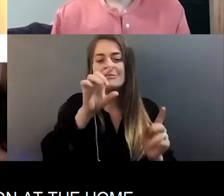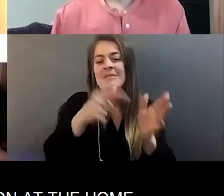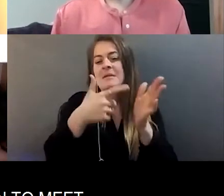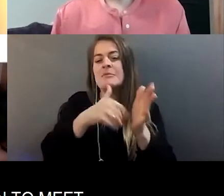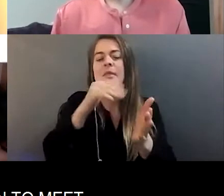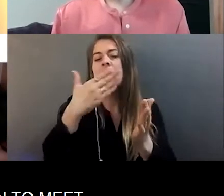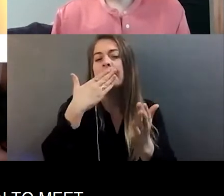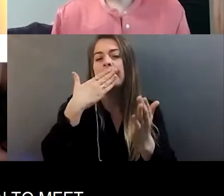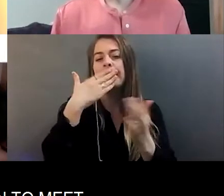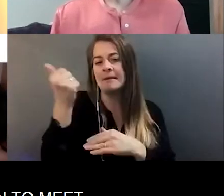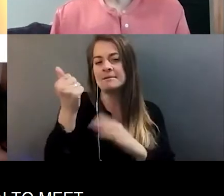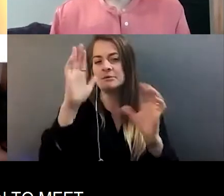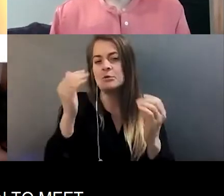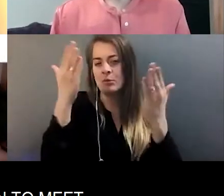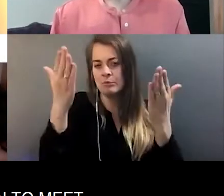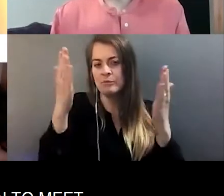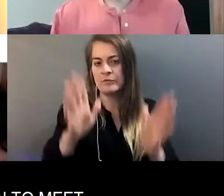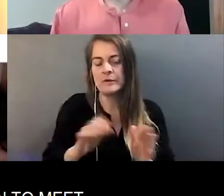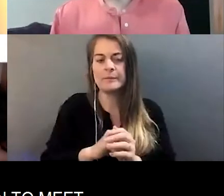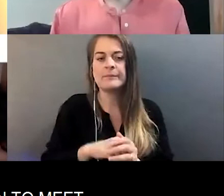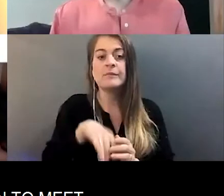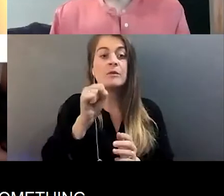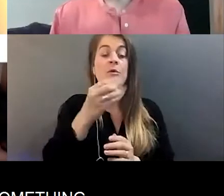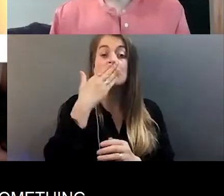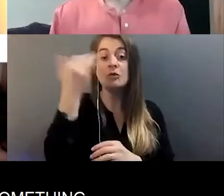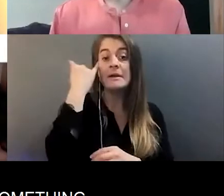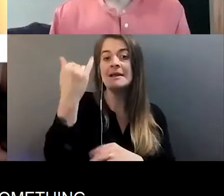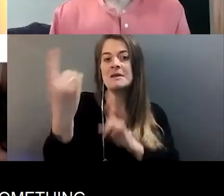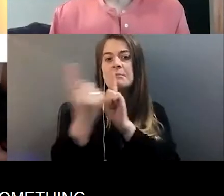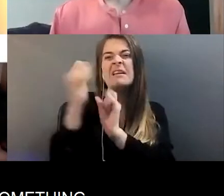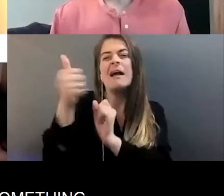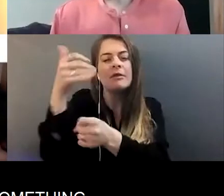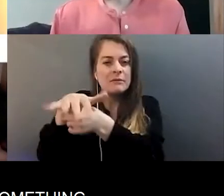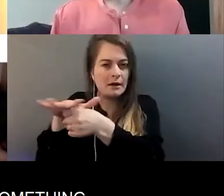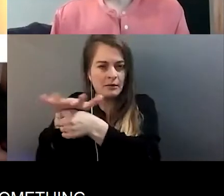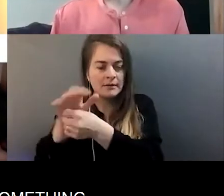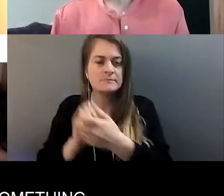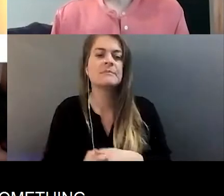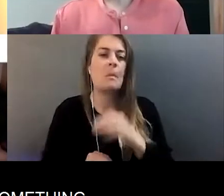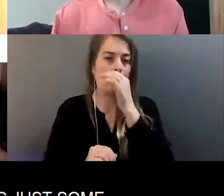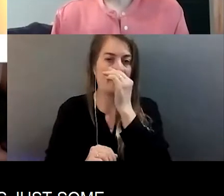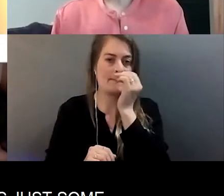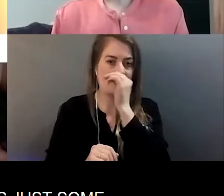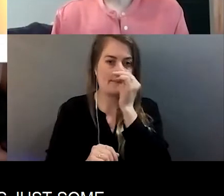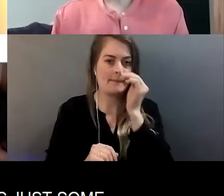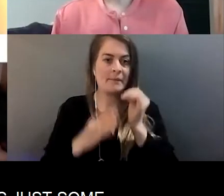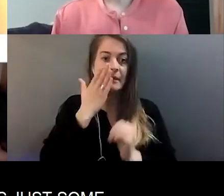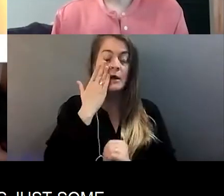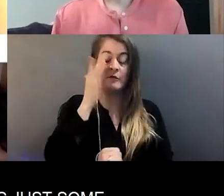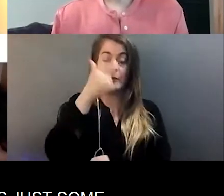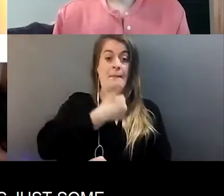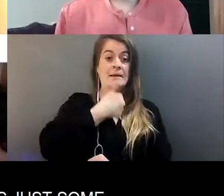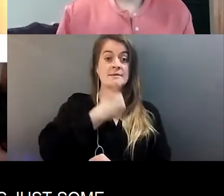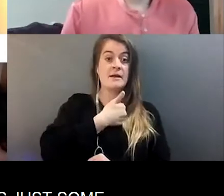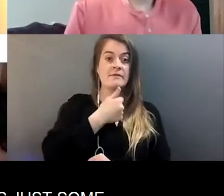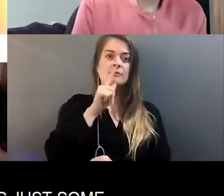the suggestion to meet offsite. For me, I know that something that I would really appreciate is just